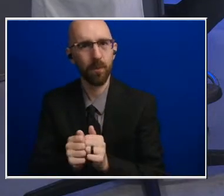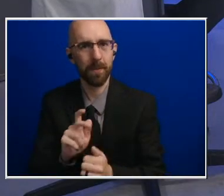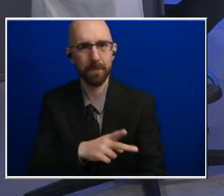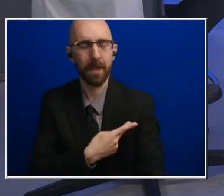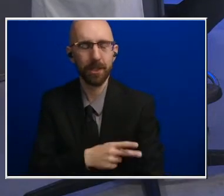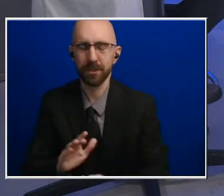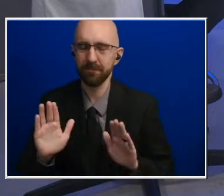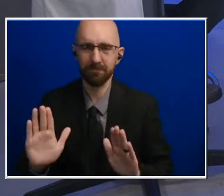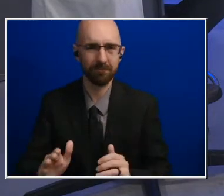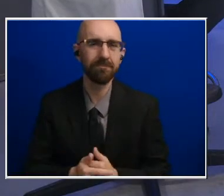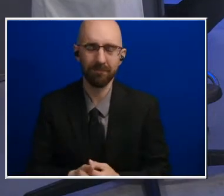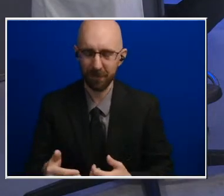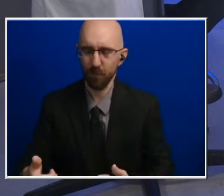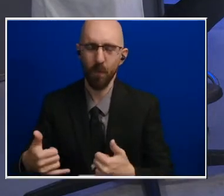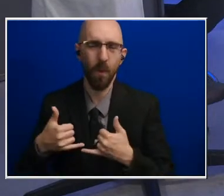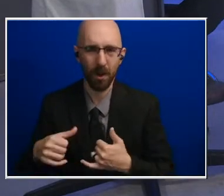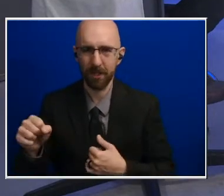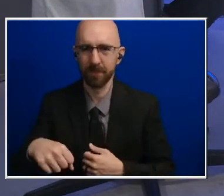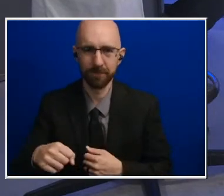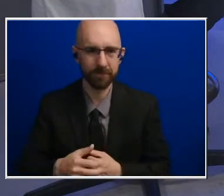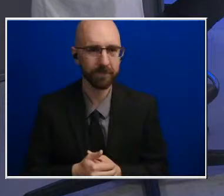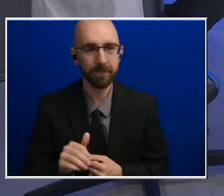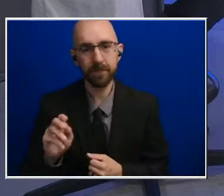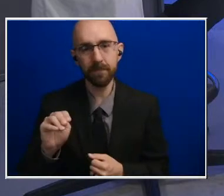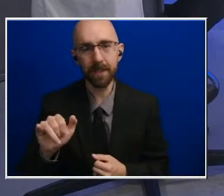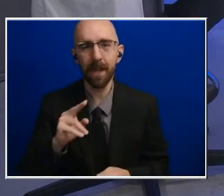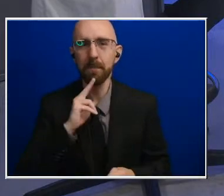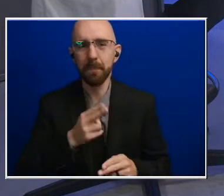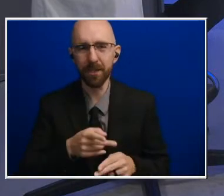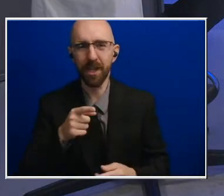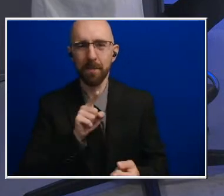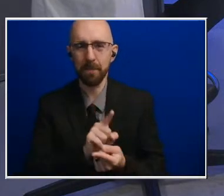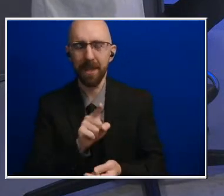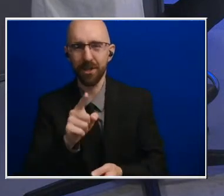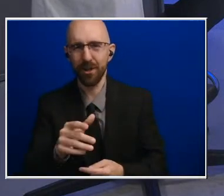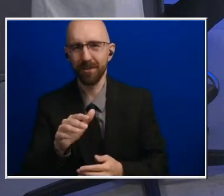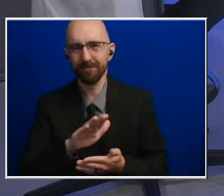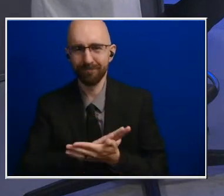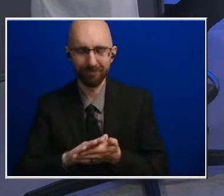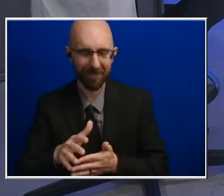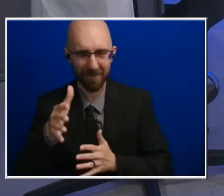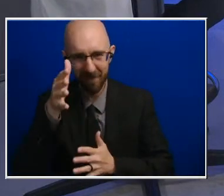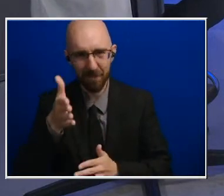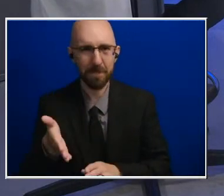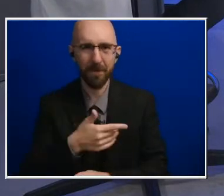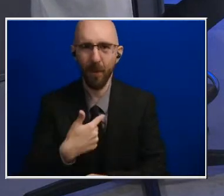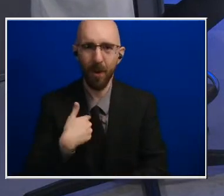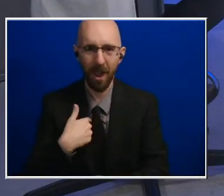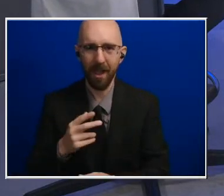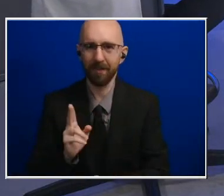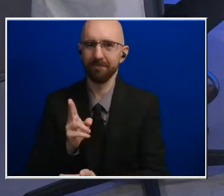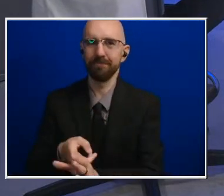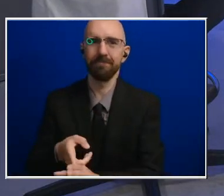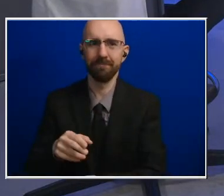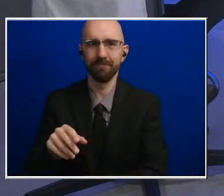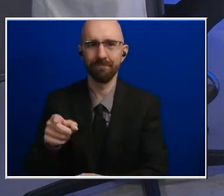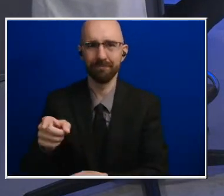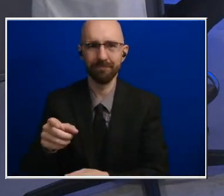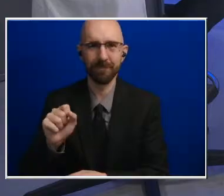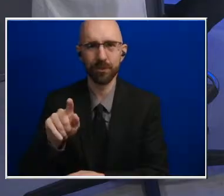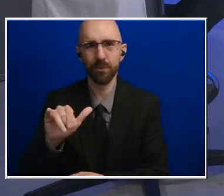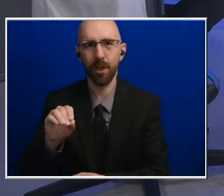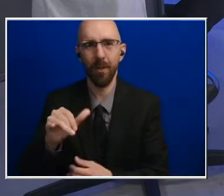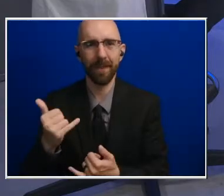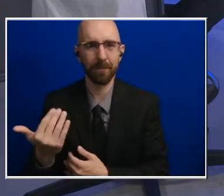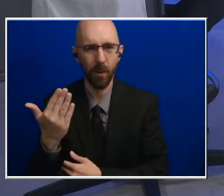rewarding. Awesome. Amy, again, I mentioned I got to meet your lovely father before I stepped into the studio this morning. What kind of support have you relied